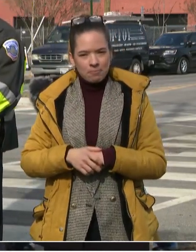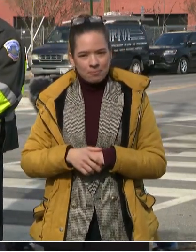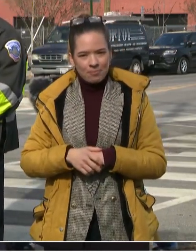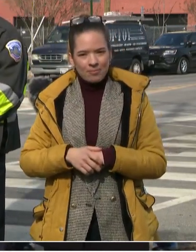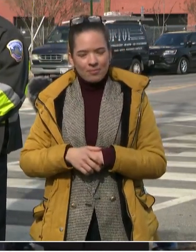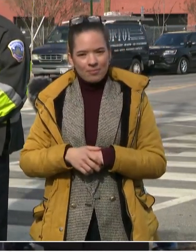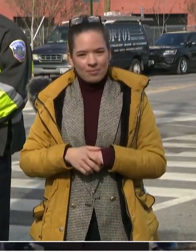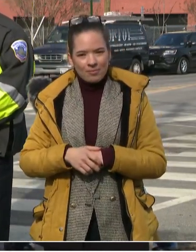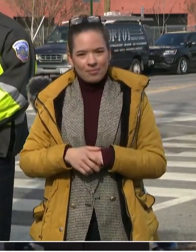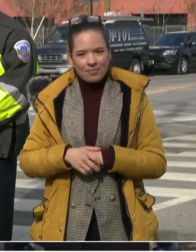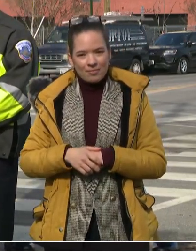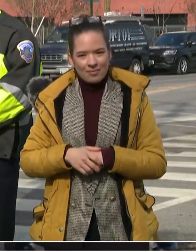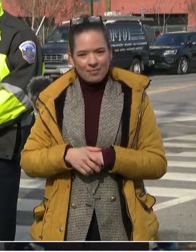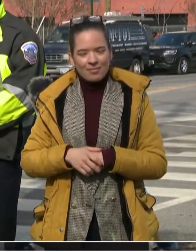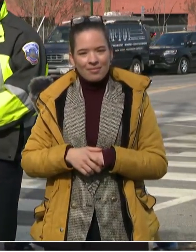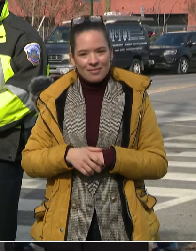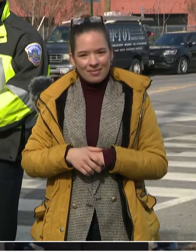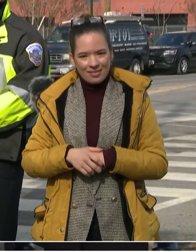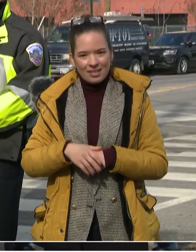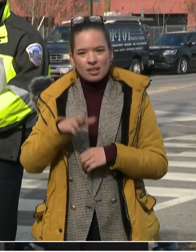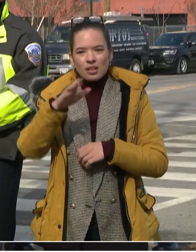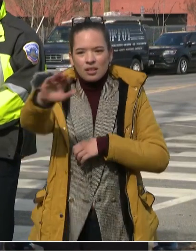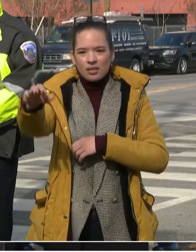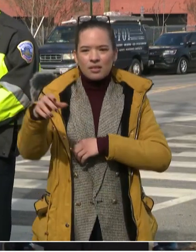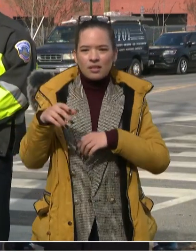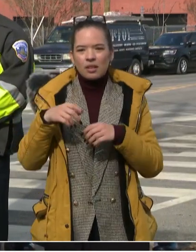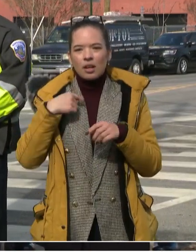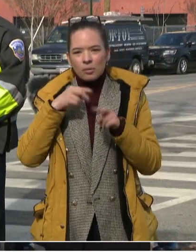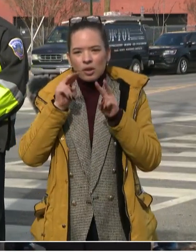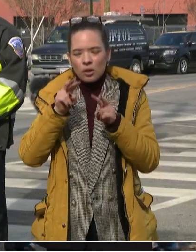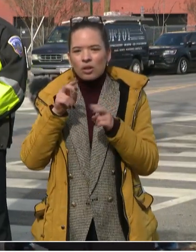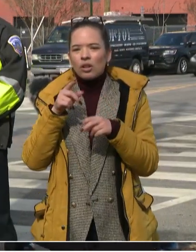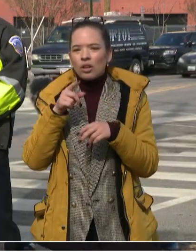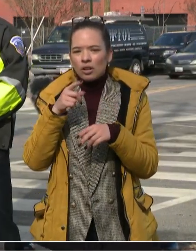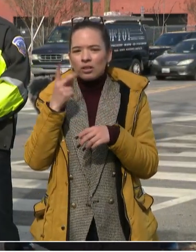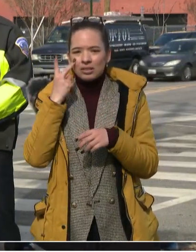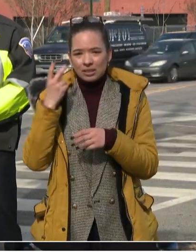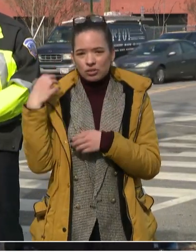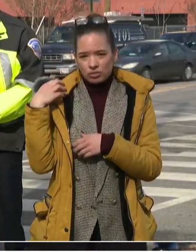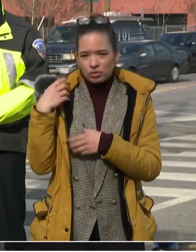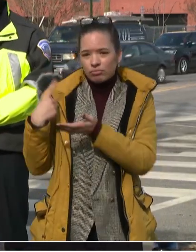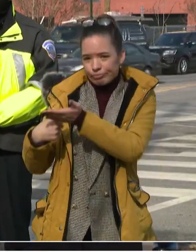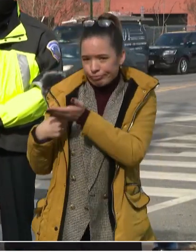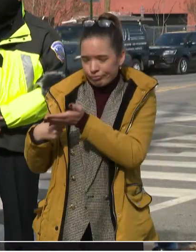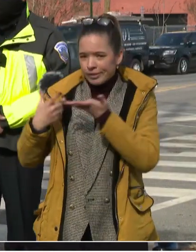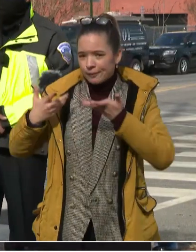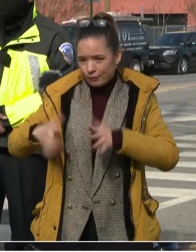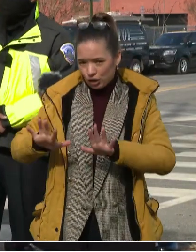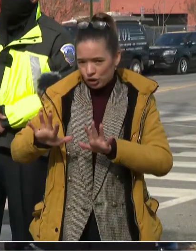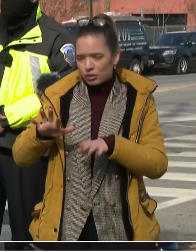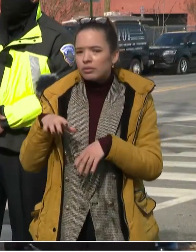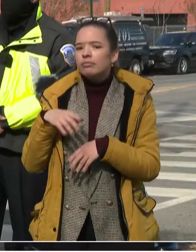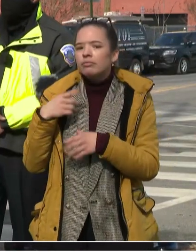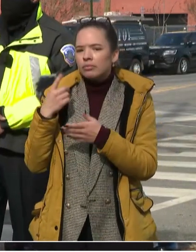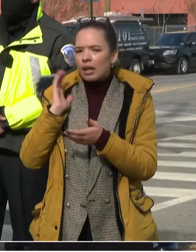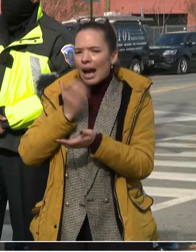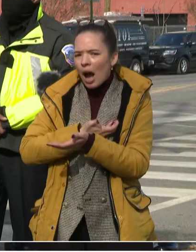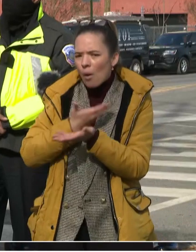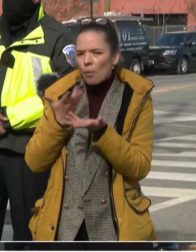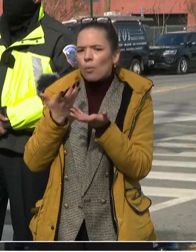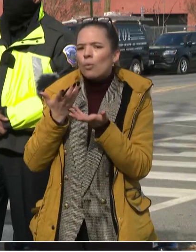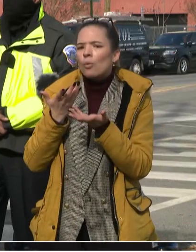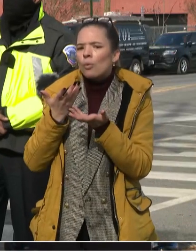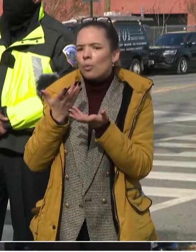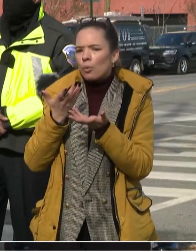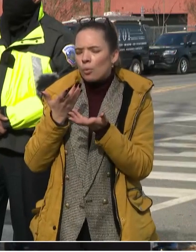As I look at the data and as I talk to Chief Aziz and compare names in the law enforcement circles. Their children. Let's